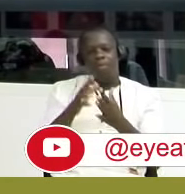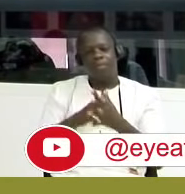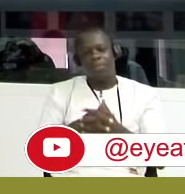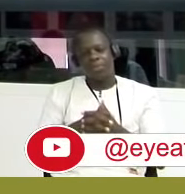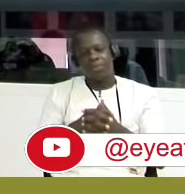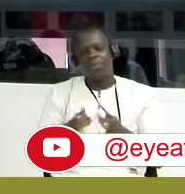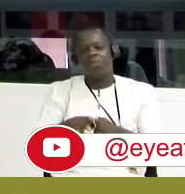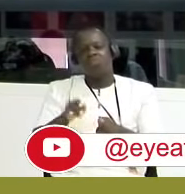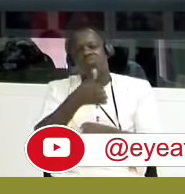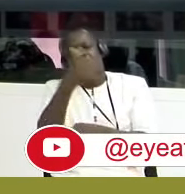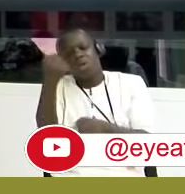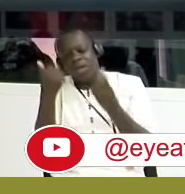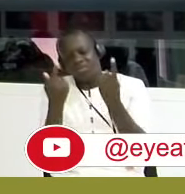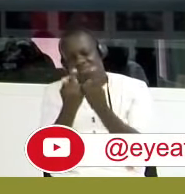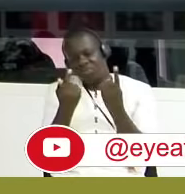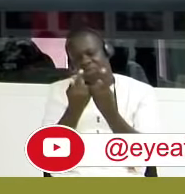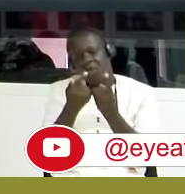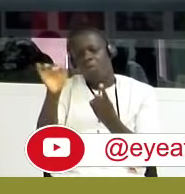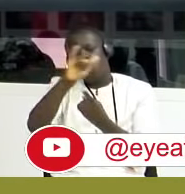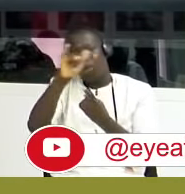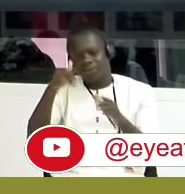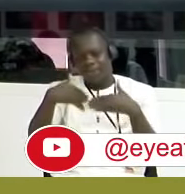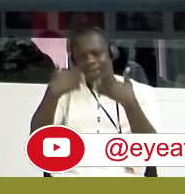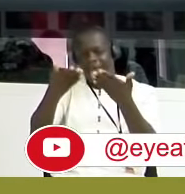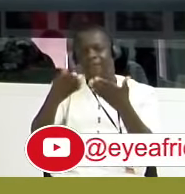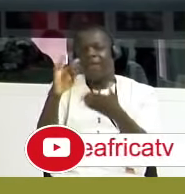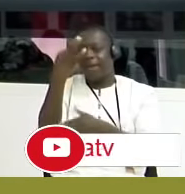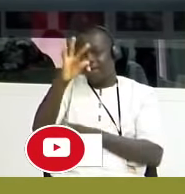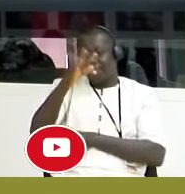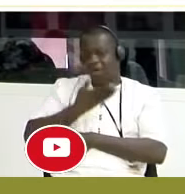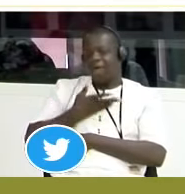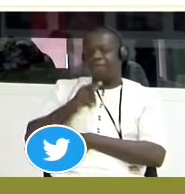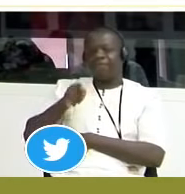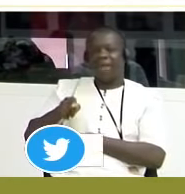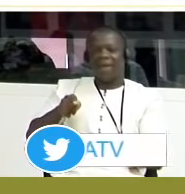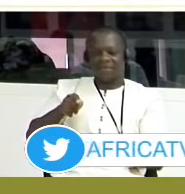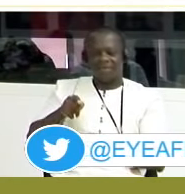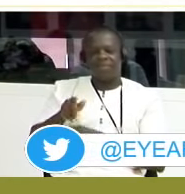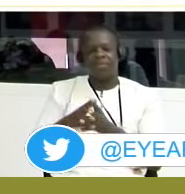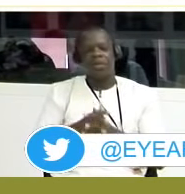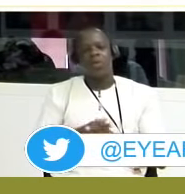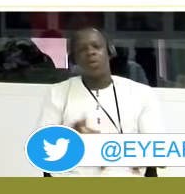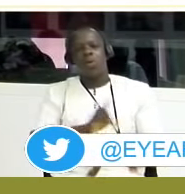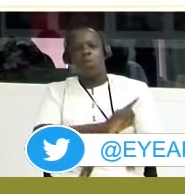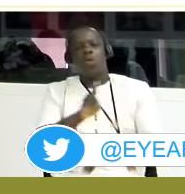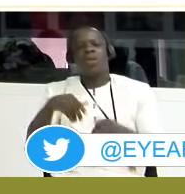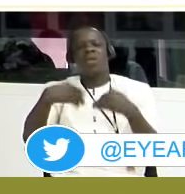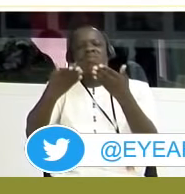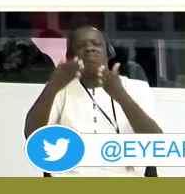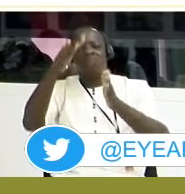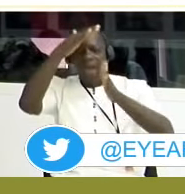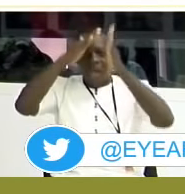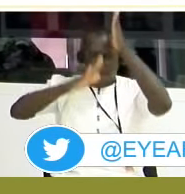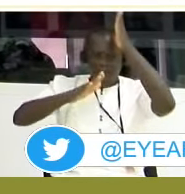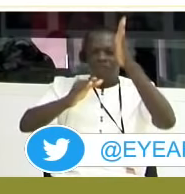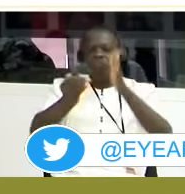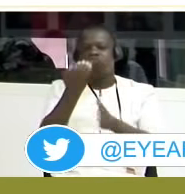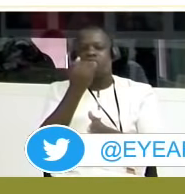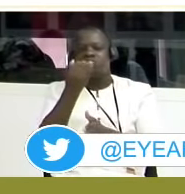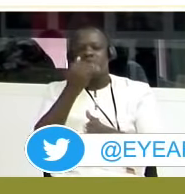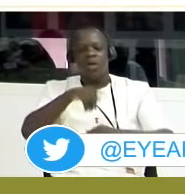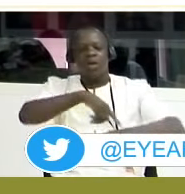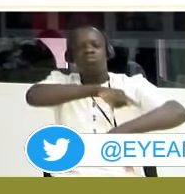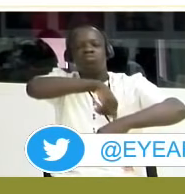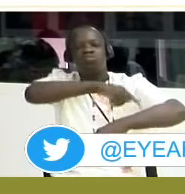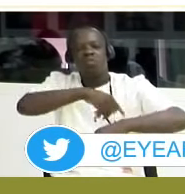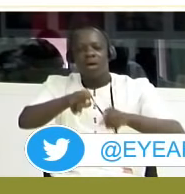other facilities that you may have been given, if at all? We were given the military food they were cooking for the soldiers. Of